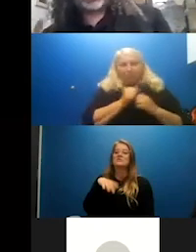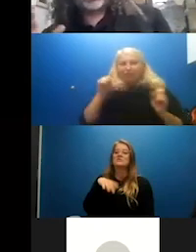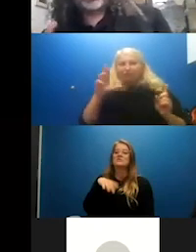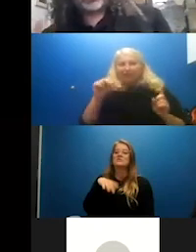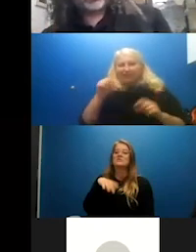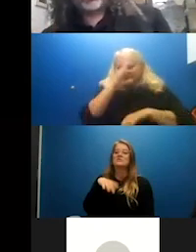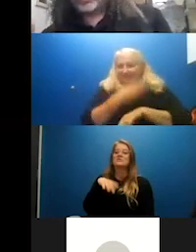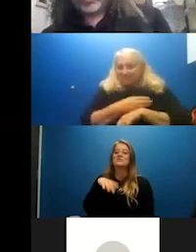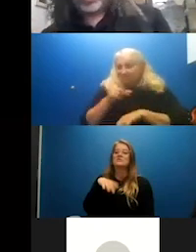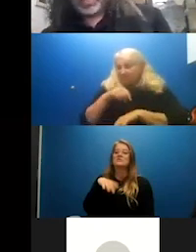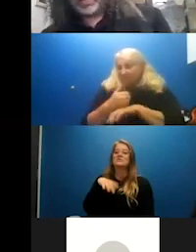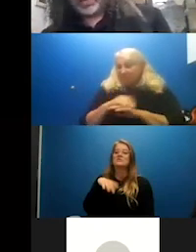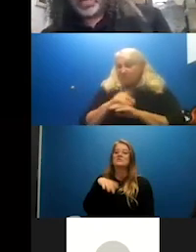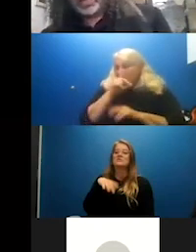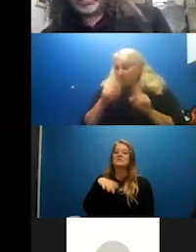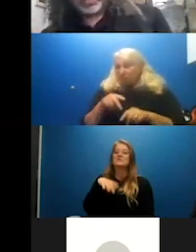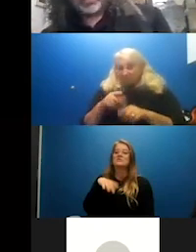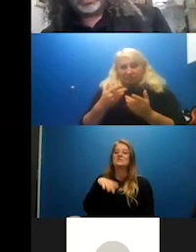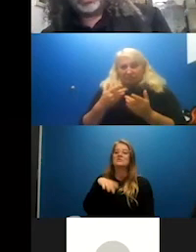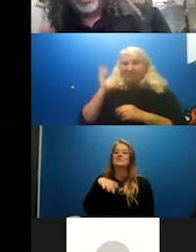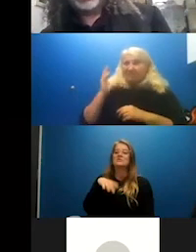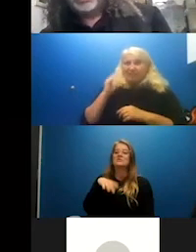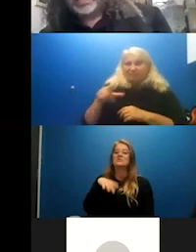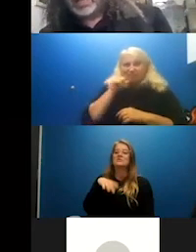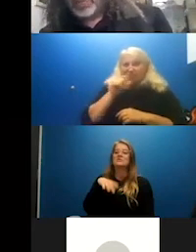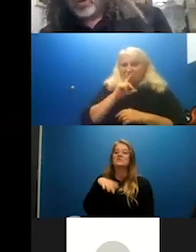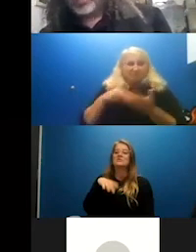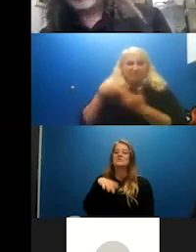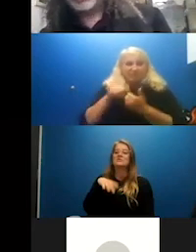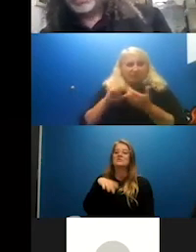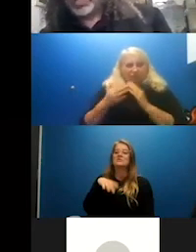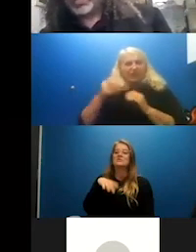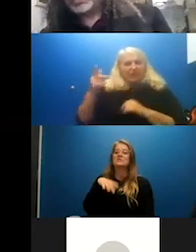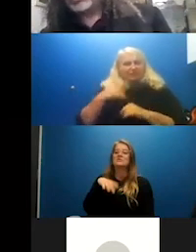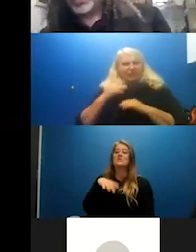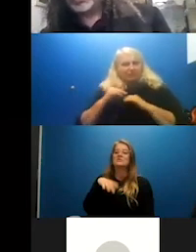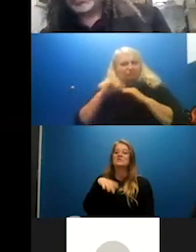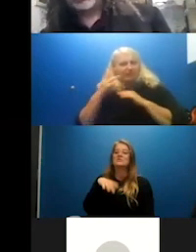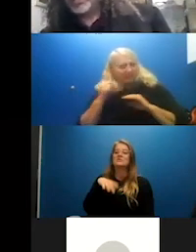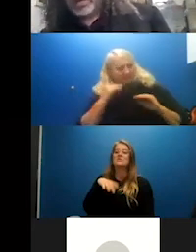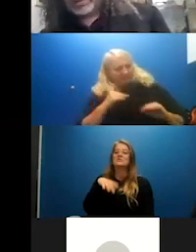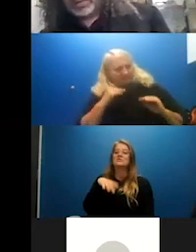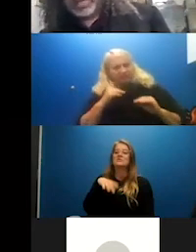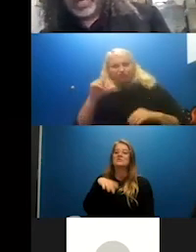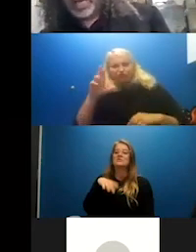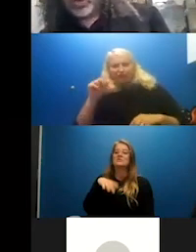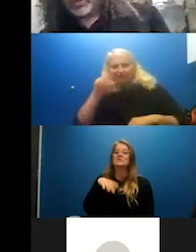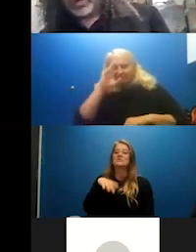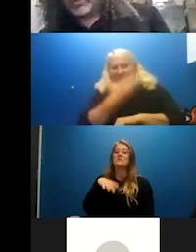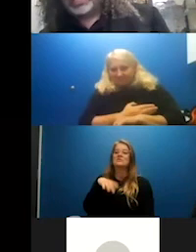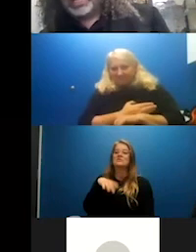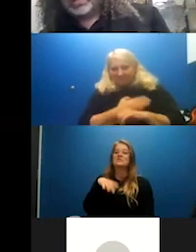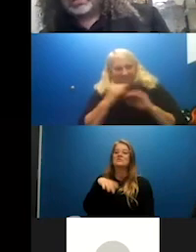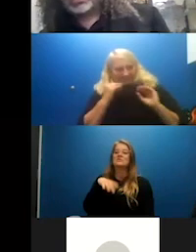based on a real person who was not very engaged in the community. He gets the empowerment of teaching his grandson a teaching he hadn't thought